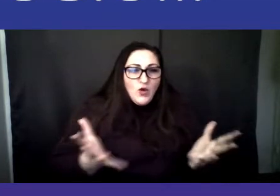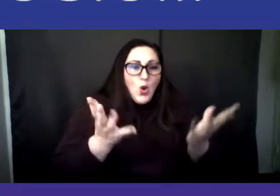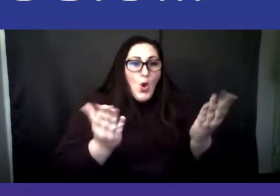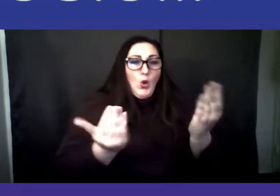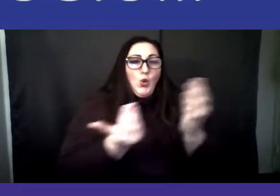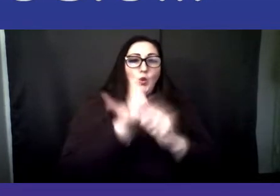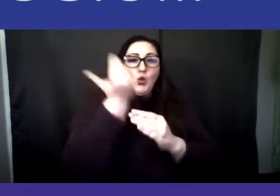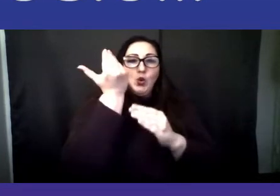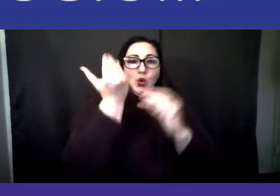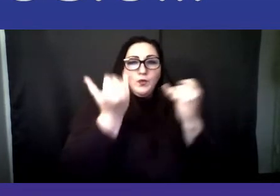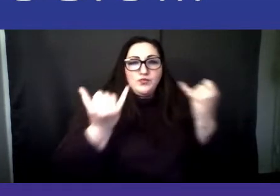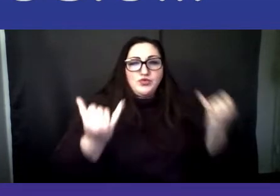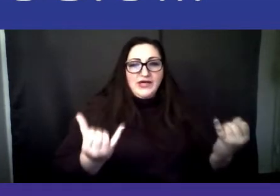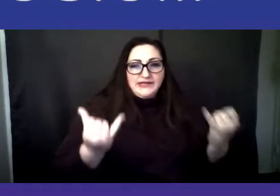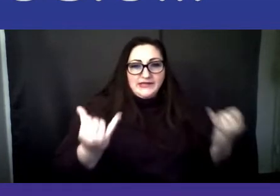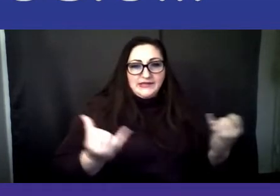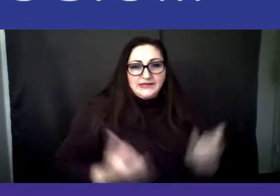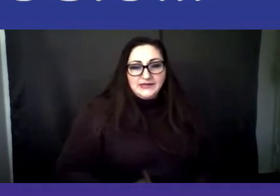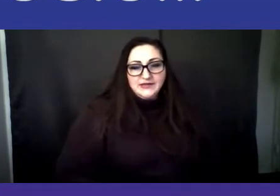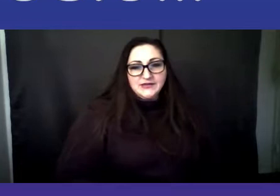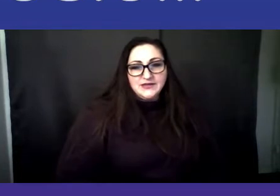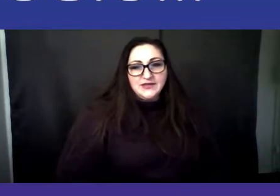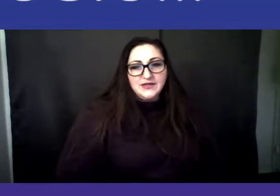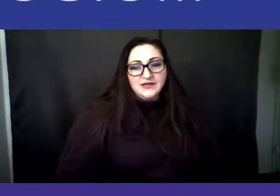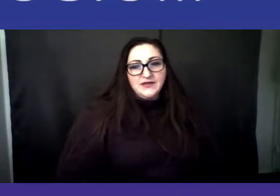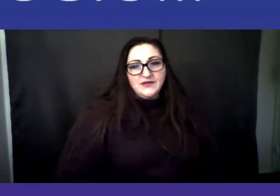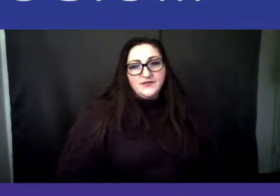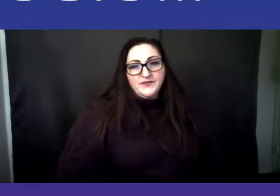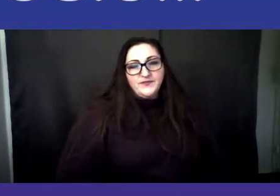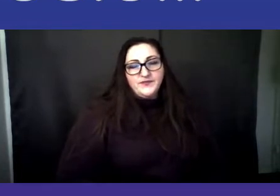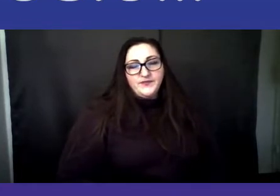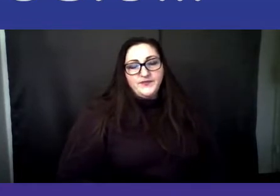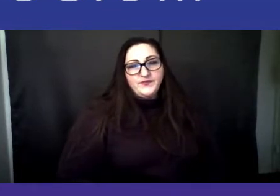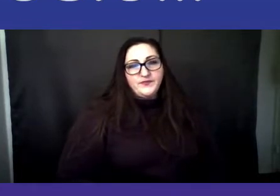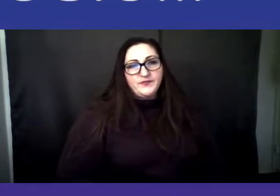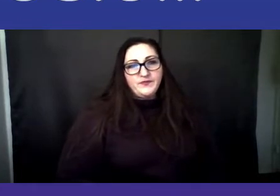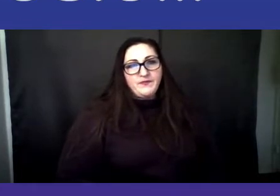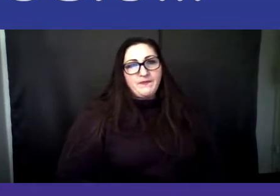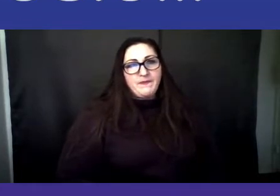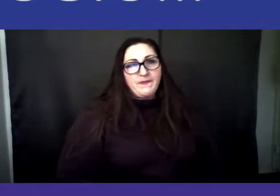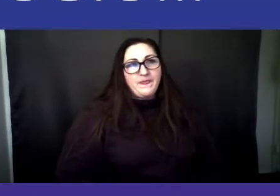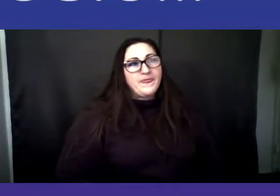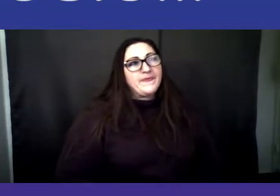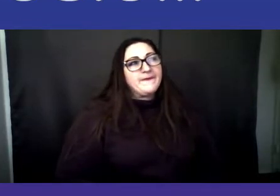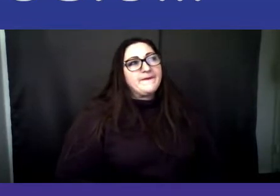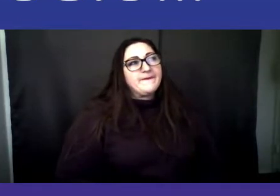something about that where I feel like